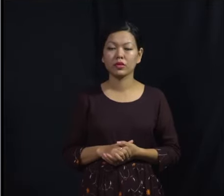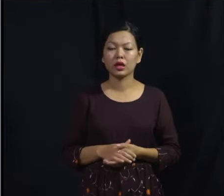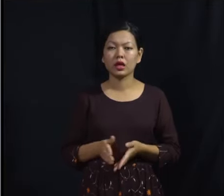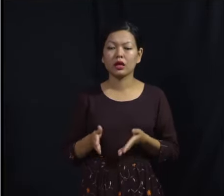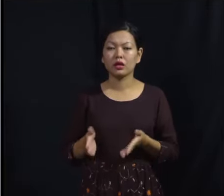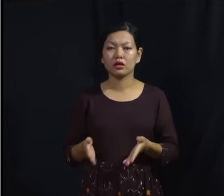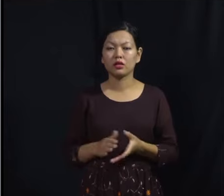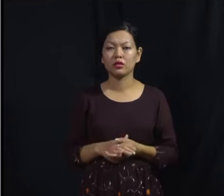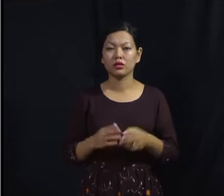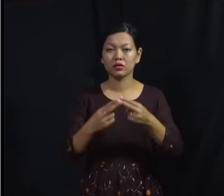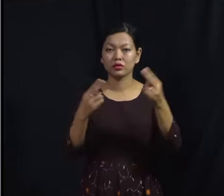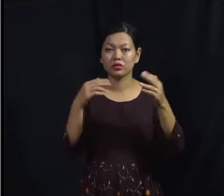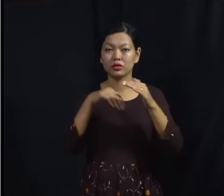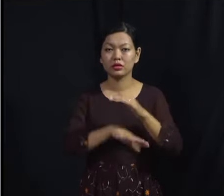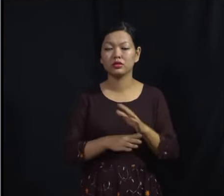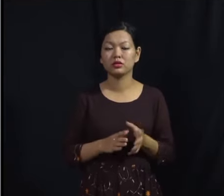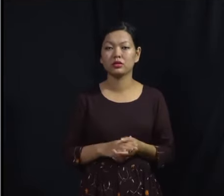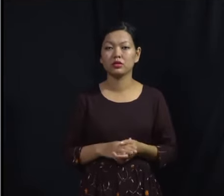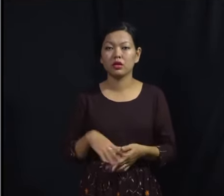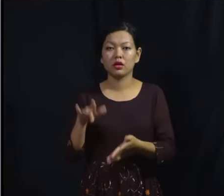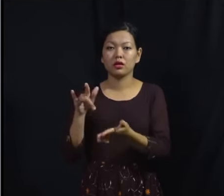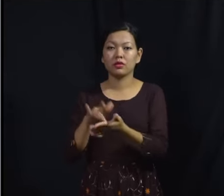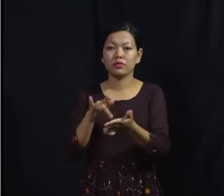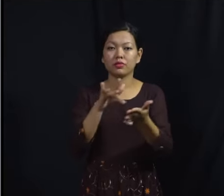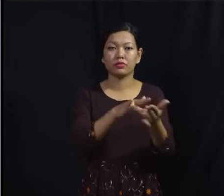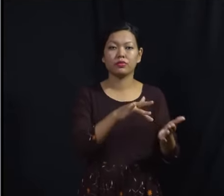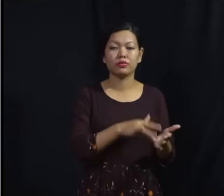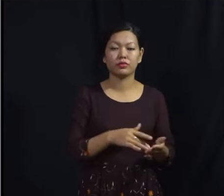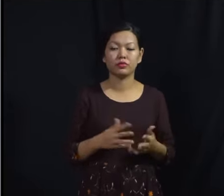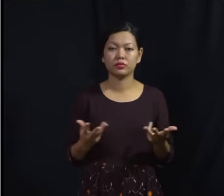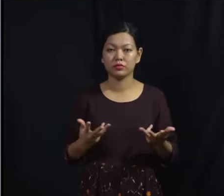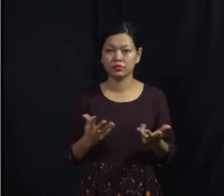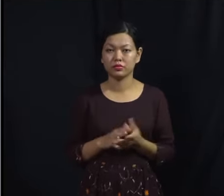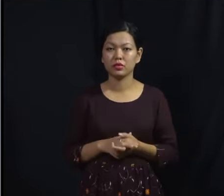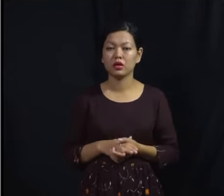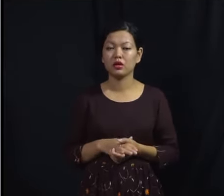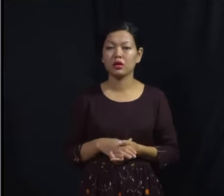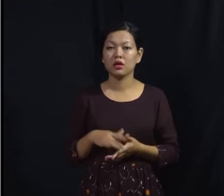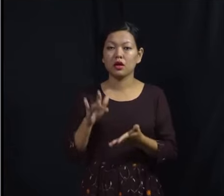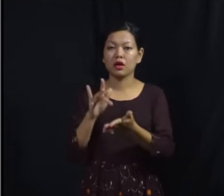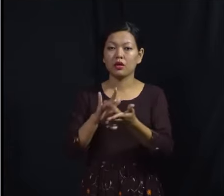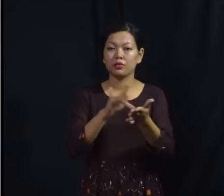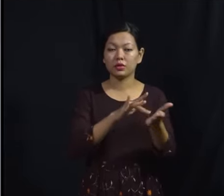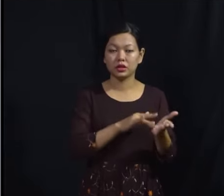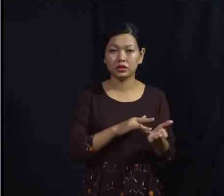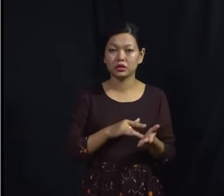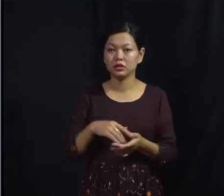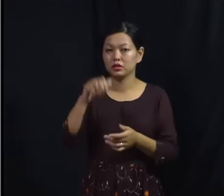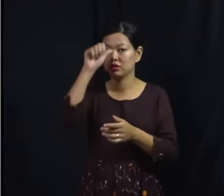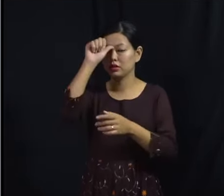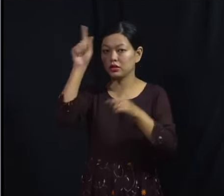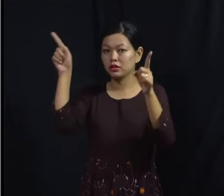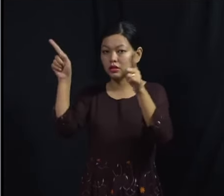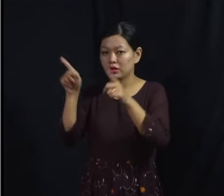Now let's take a look at the setting. The setting is interestingly a typical Indian village setting and